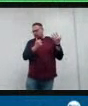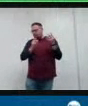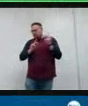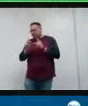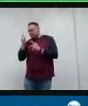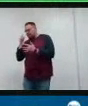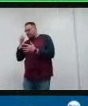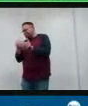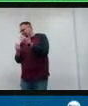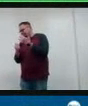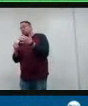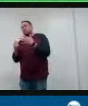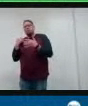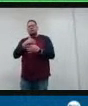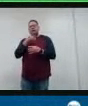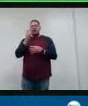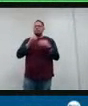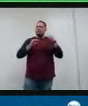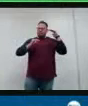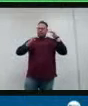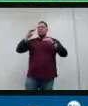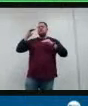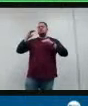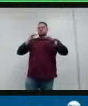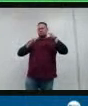we have to be able to find that balance and